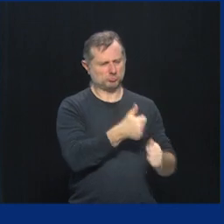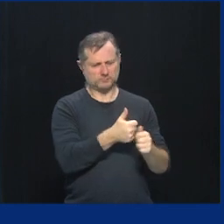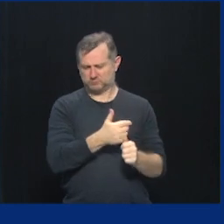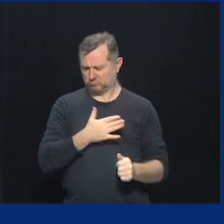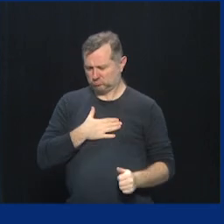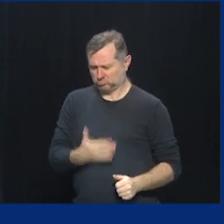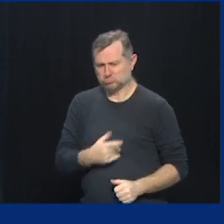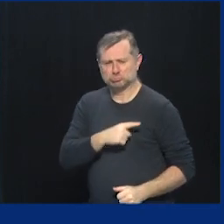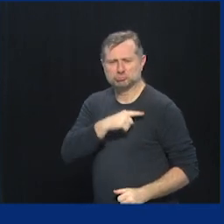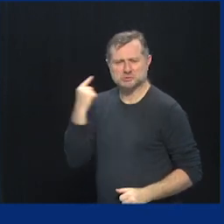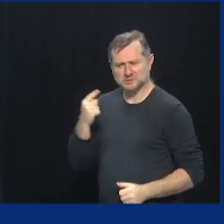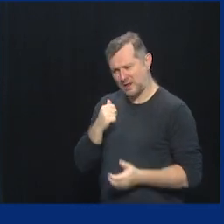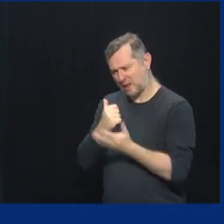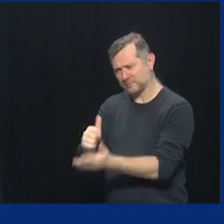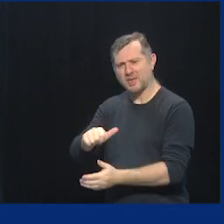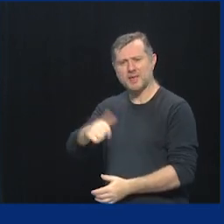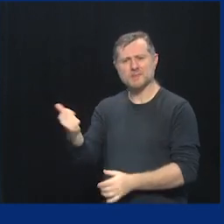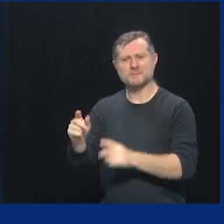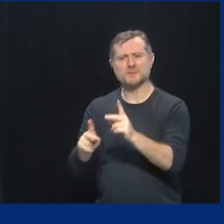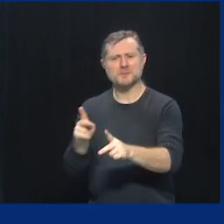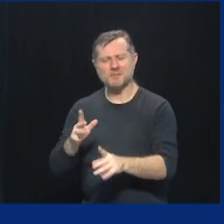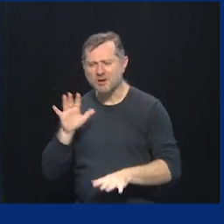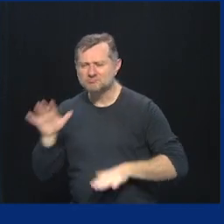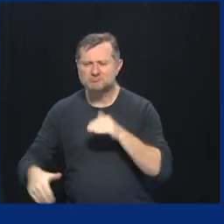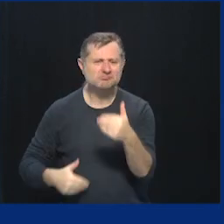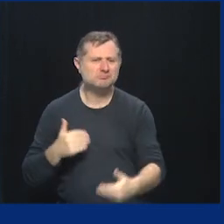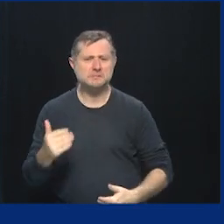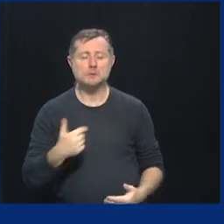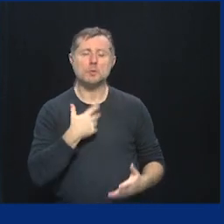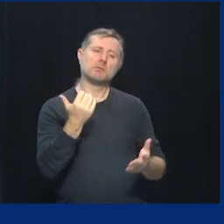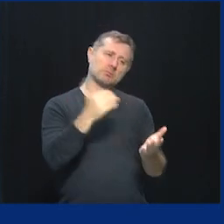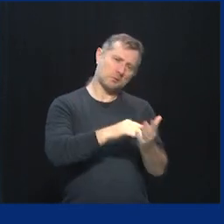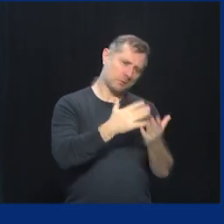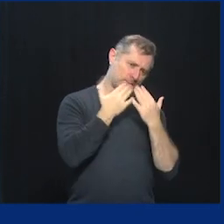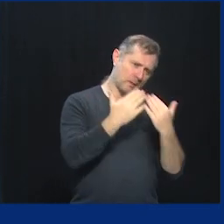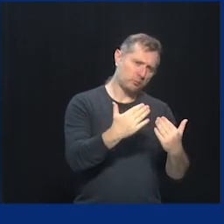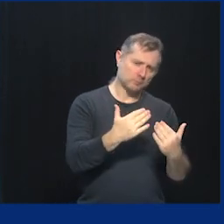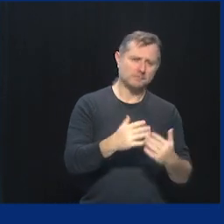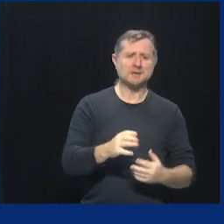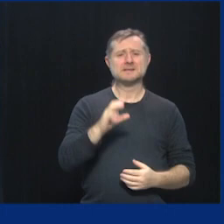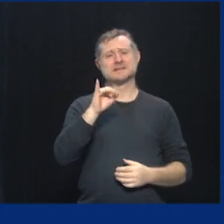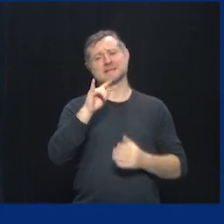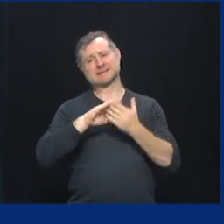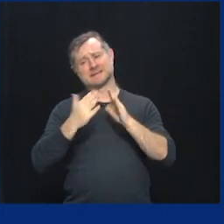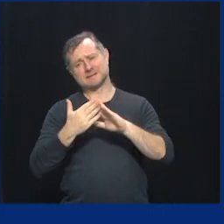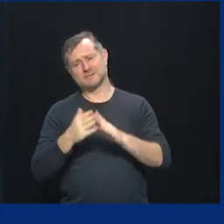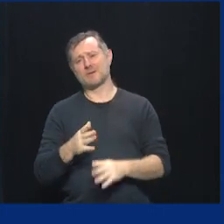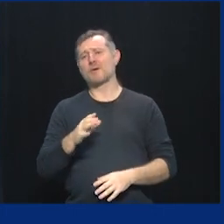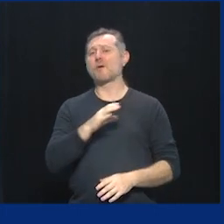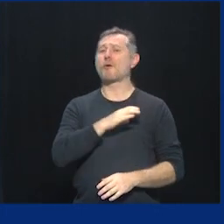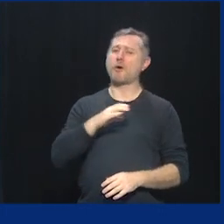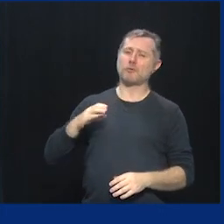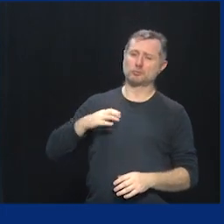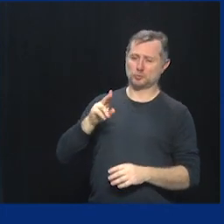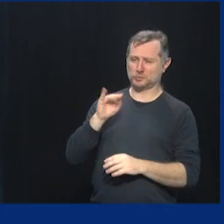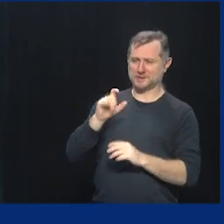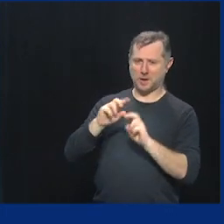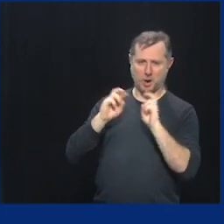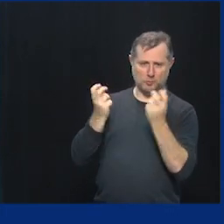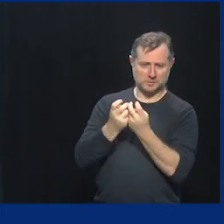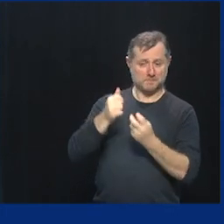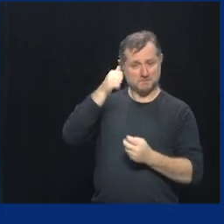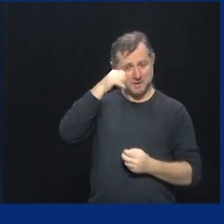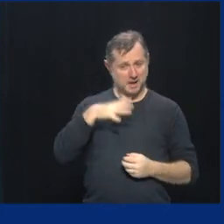for the rest of us. So again, thank you. I want to thank my city councilman who has been working here for a long period of